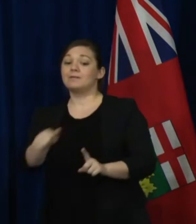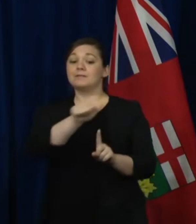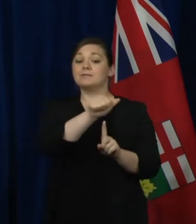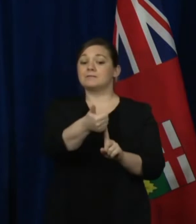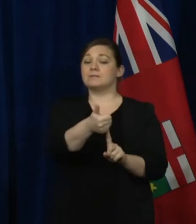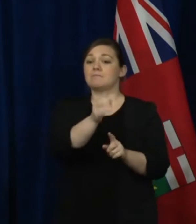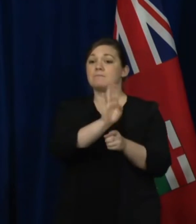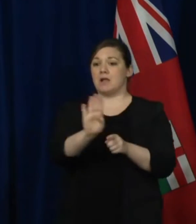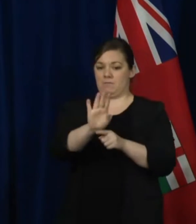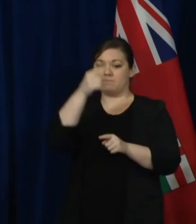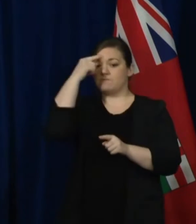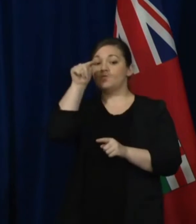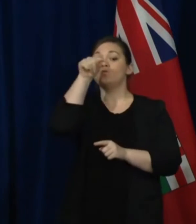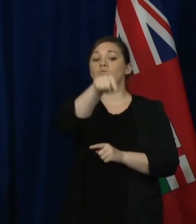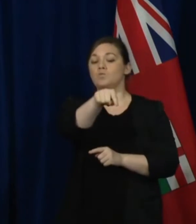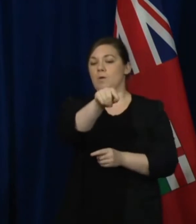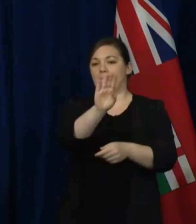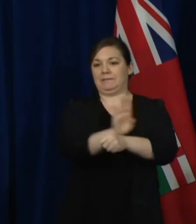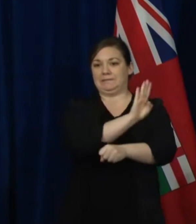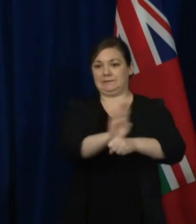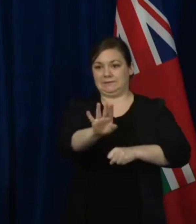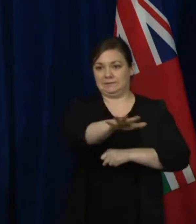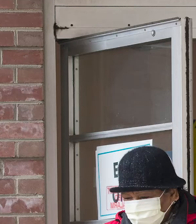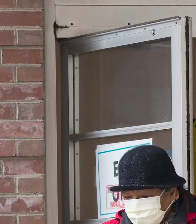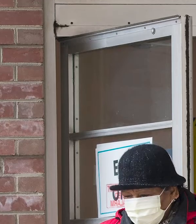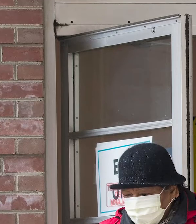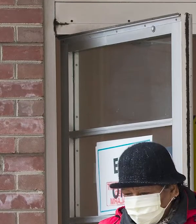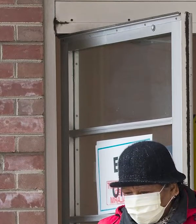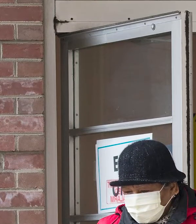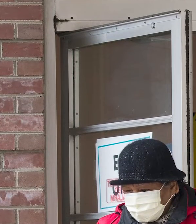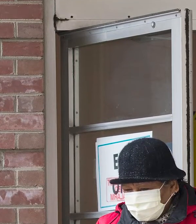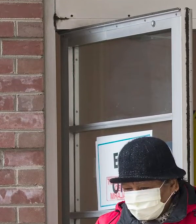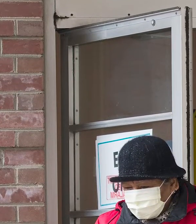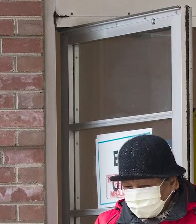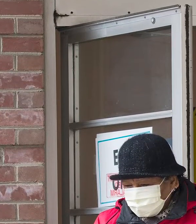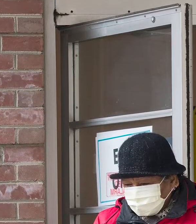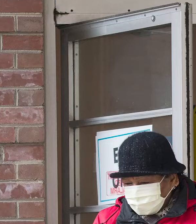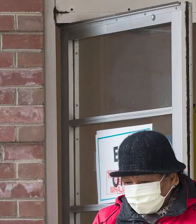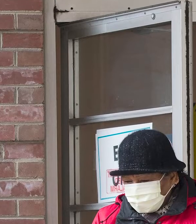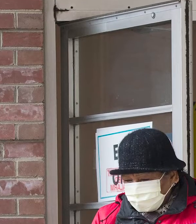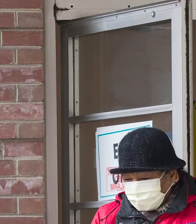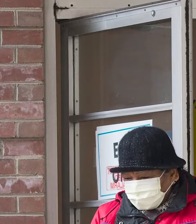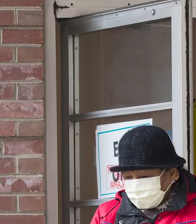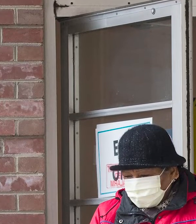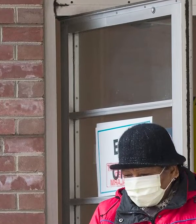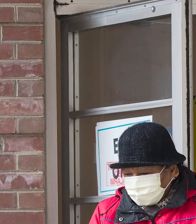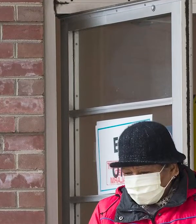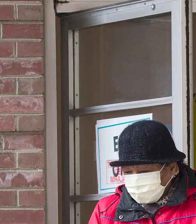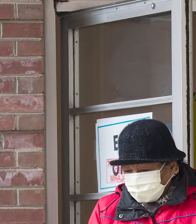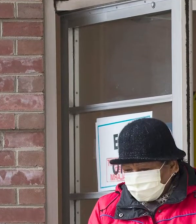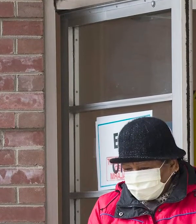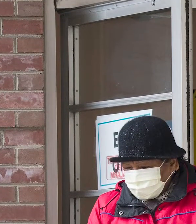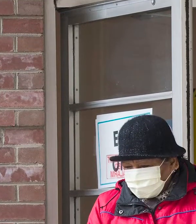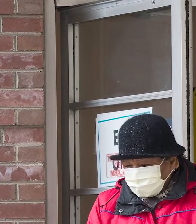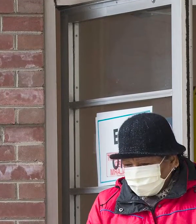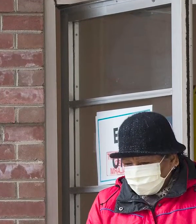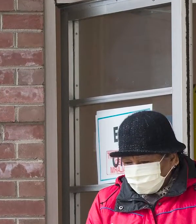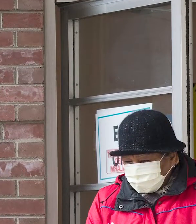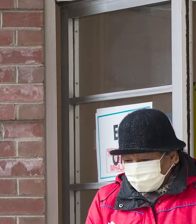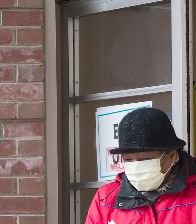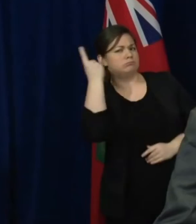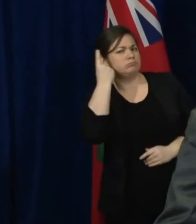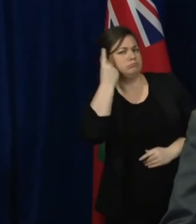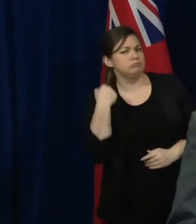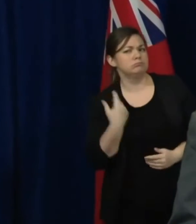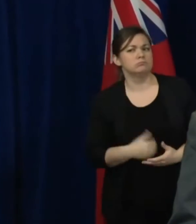make a big difference in the lives of Ontarians at a very, very difficult time. There, of course, was economic modeling,